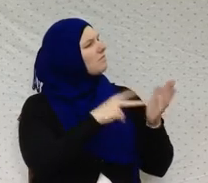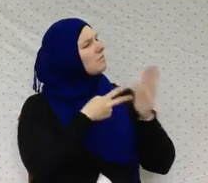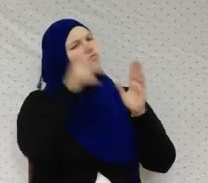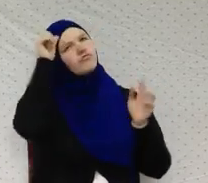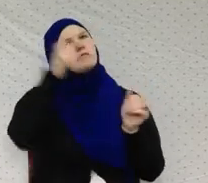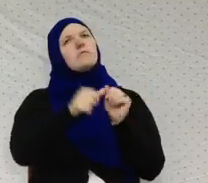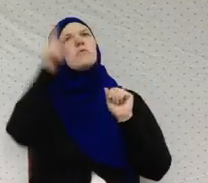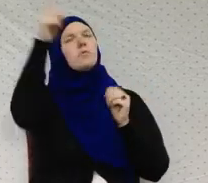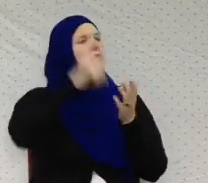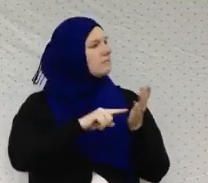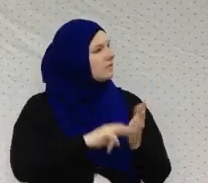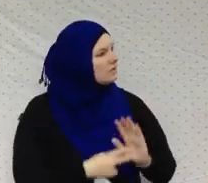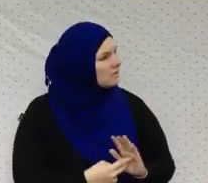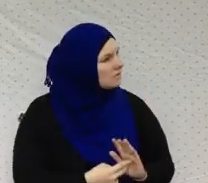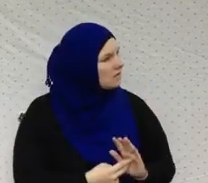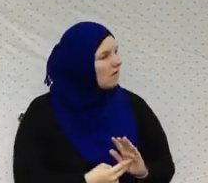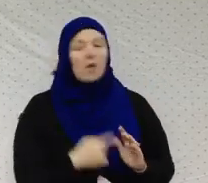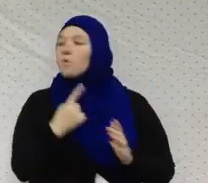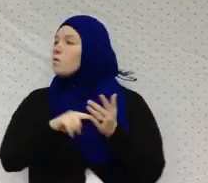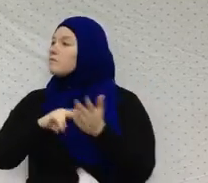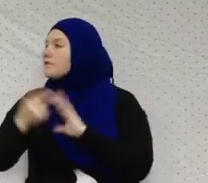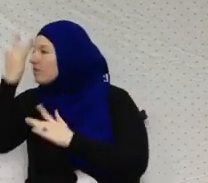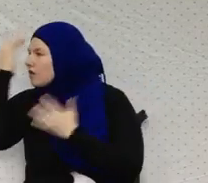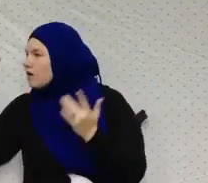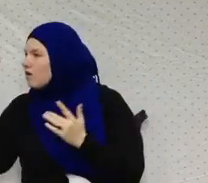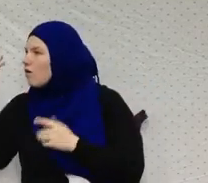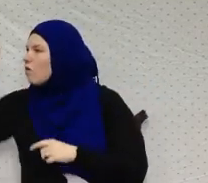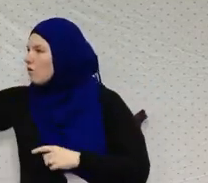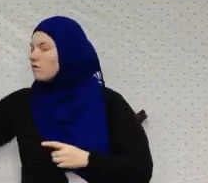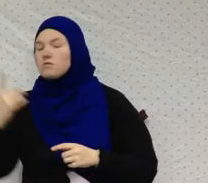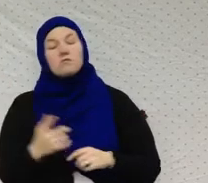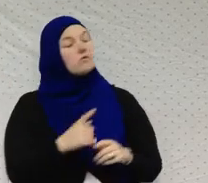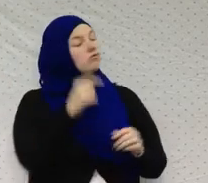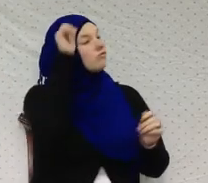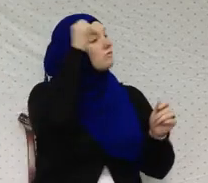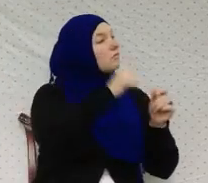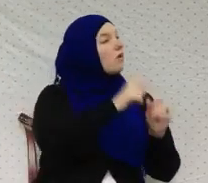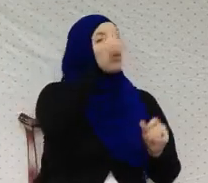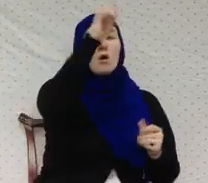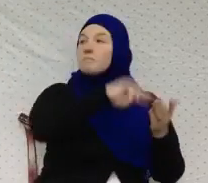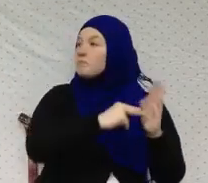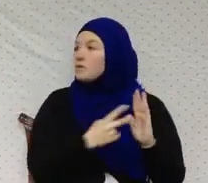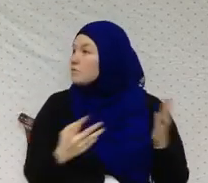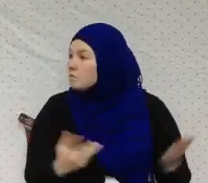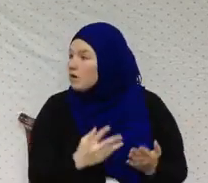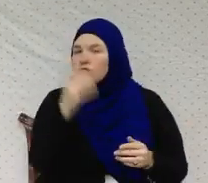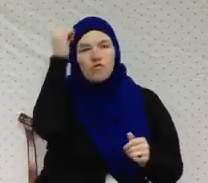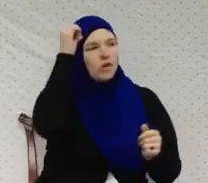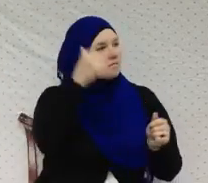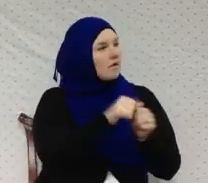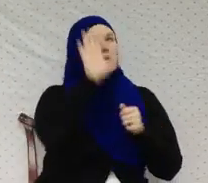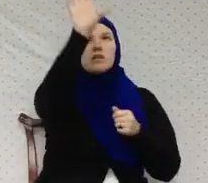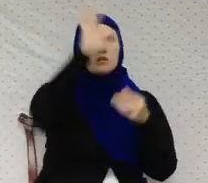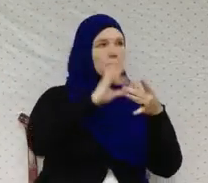what does it mean to remember Allah? And what does it mean to forget Allah? To remember Allah means